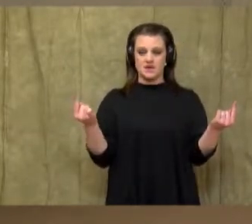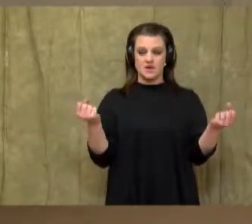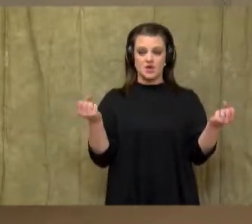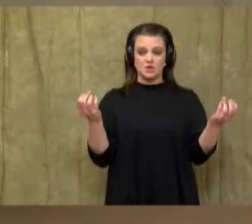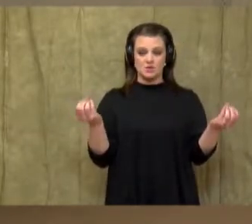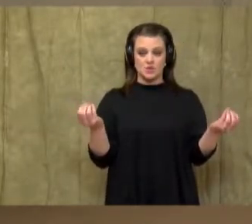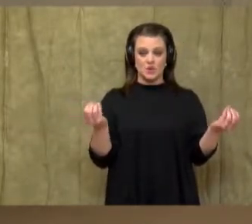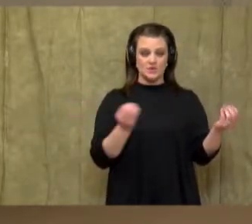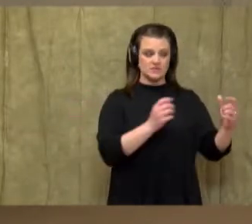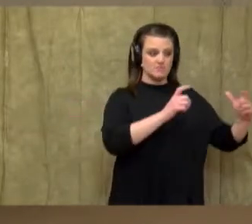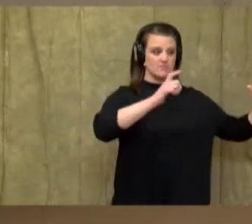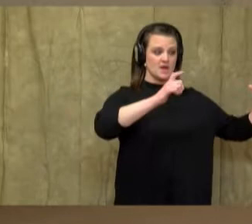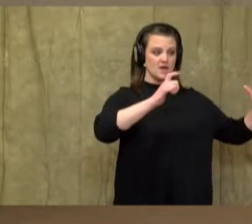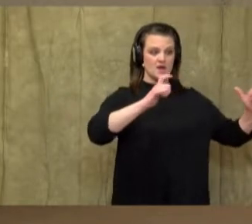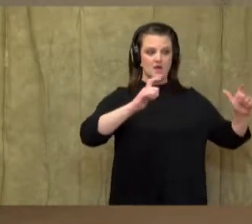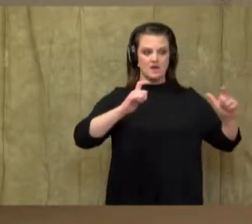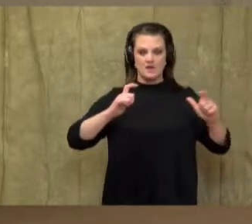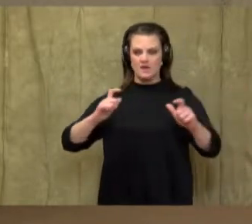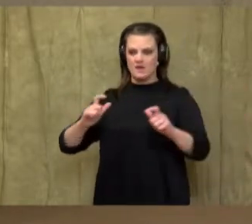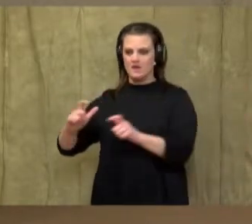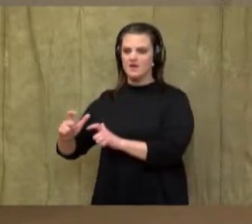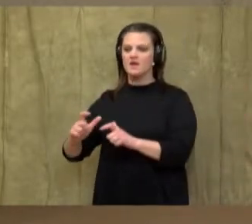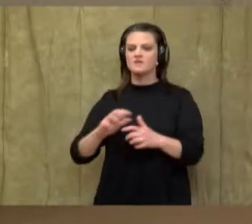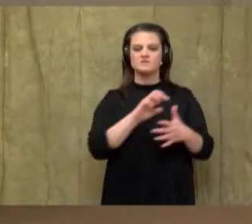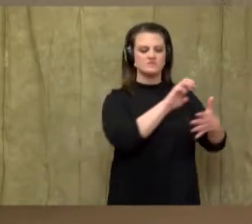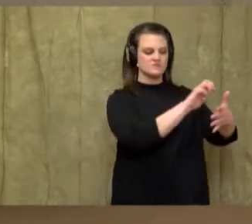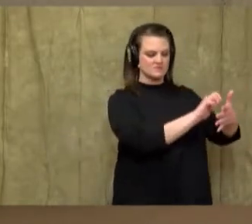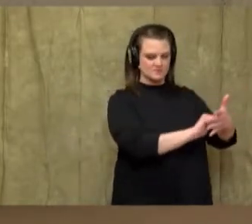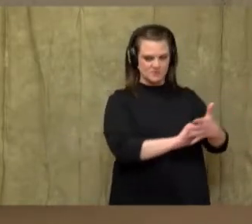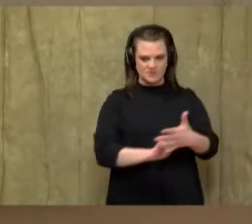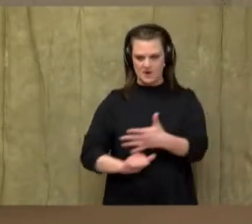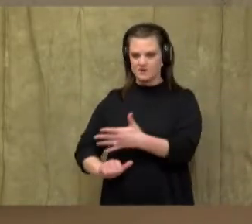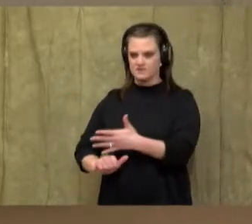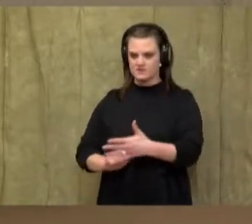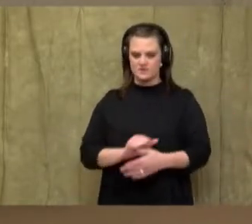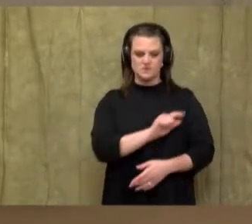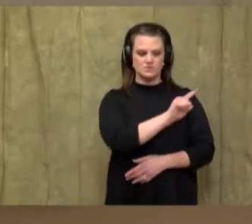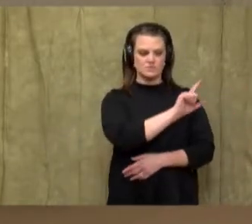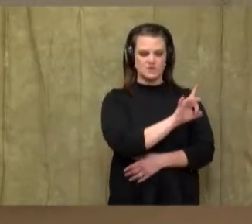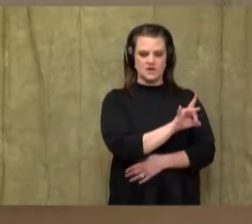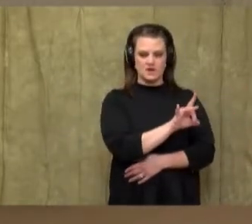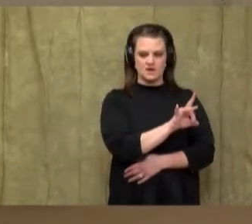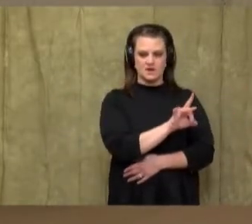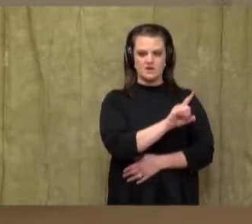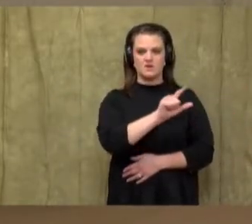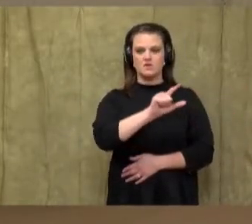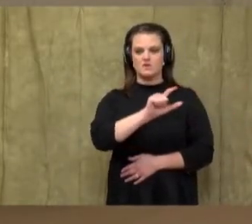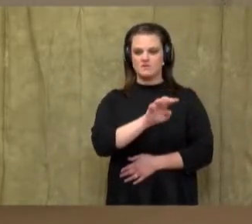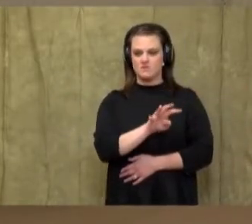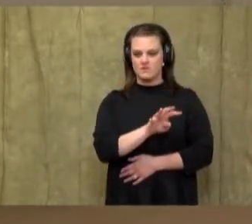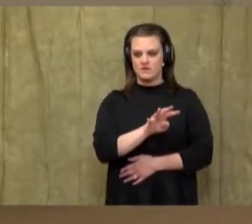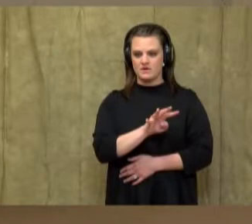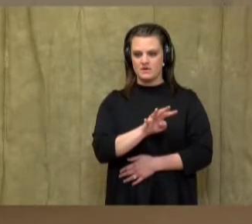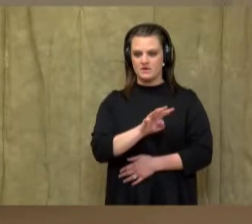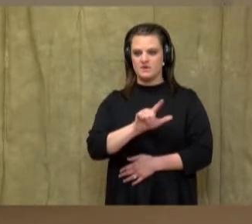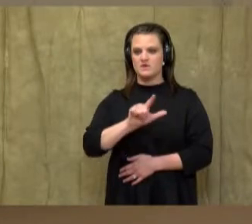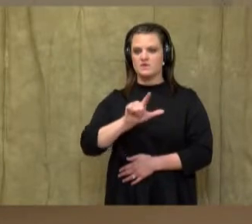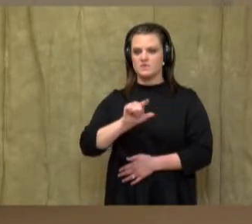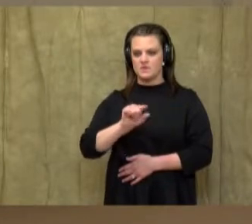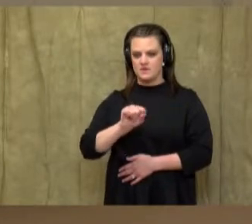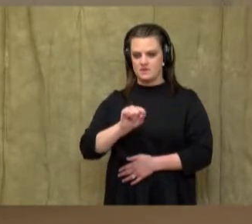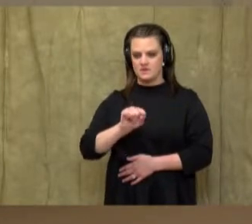are subtracting. Yeah. 28, 24,